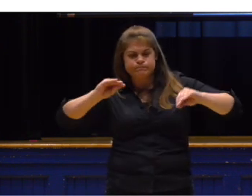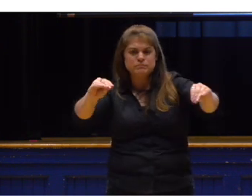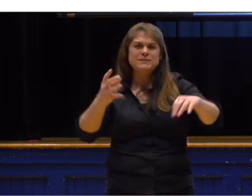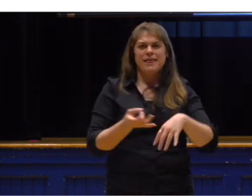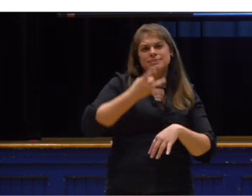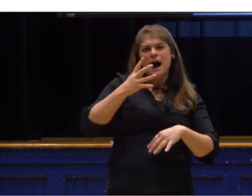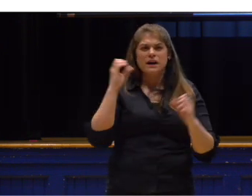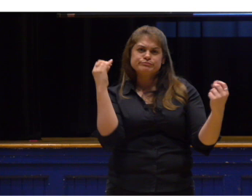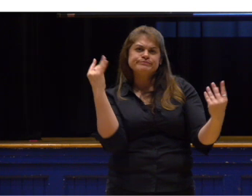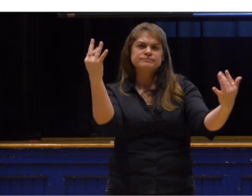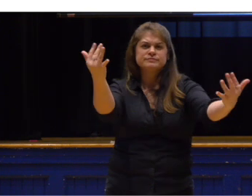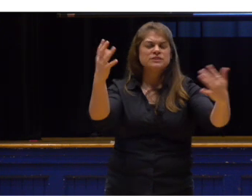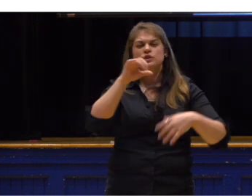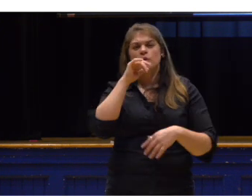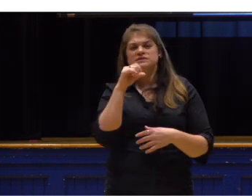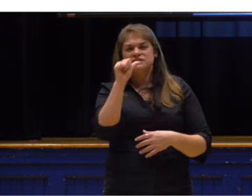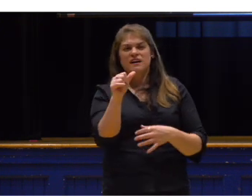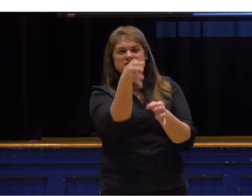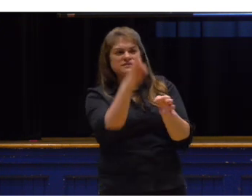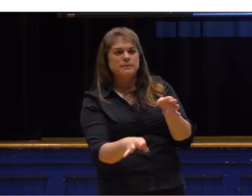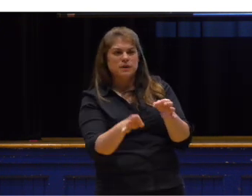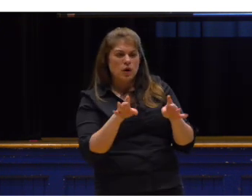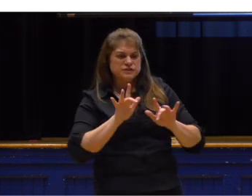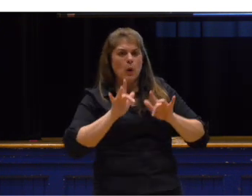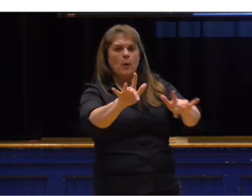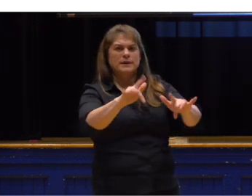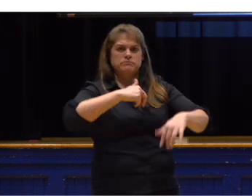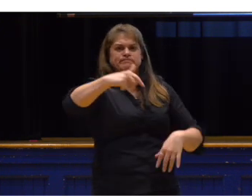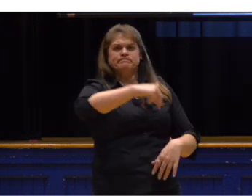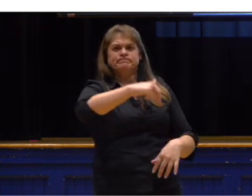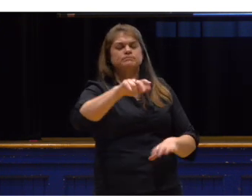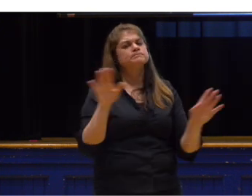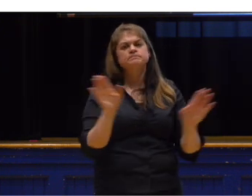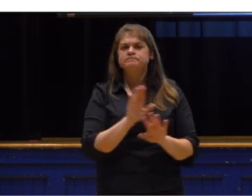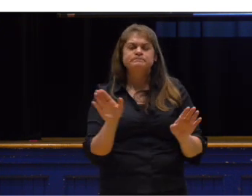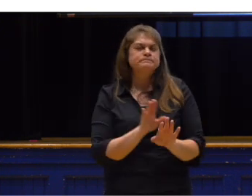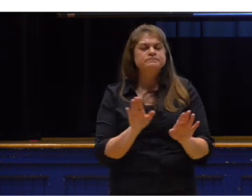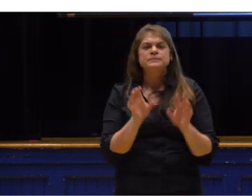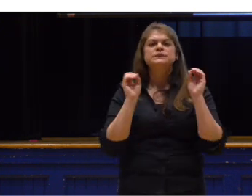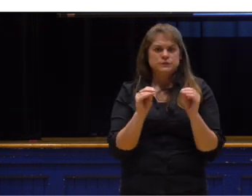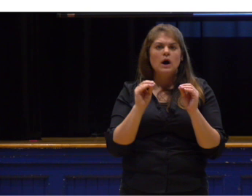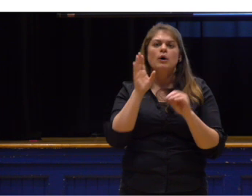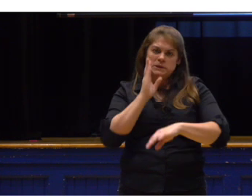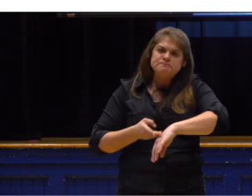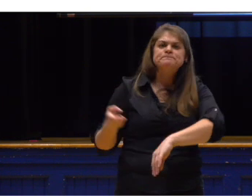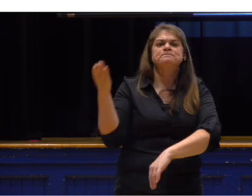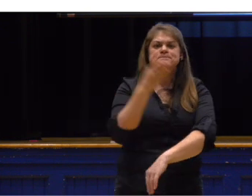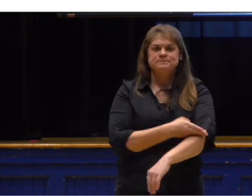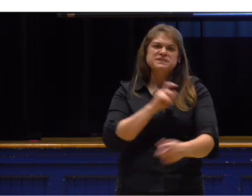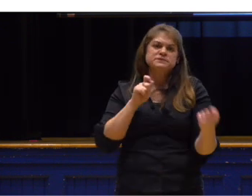So it's going to be a little bit more than just a open space that's going to be concrete. So it's going to look a lot